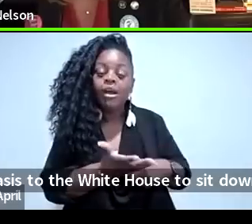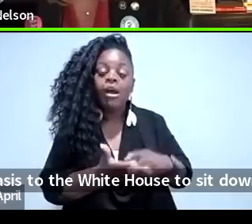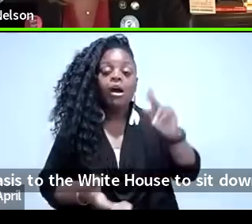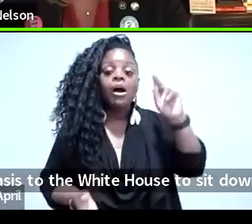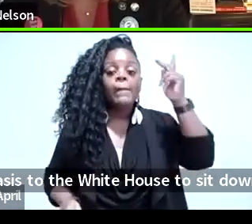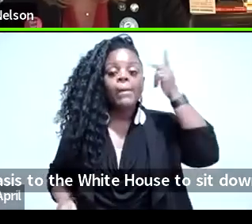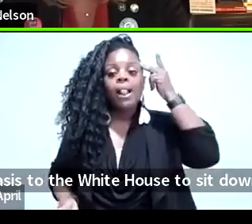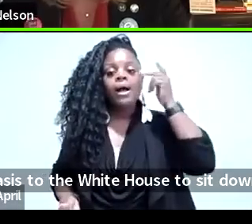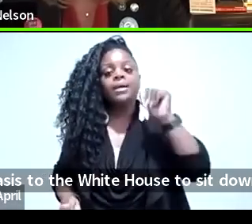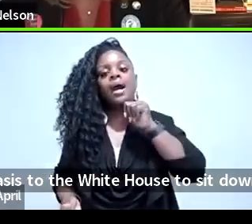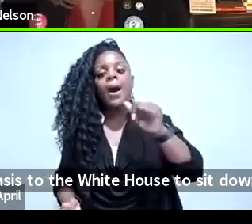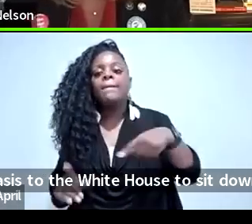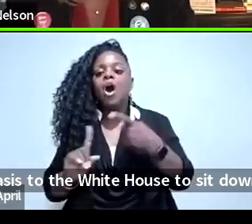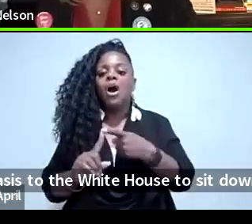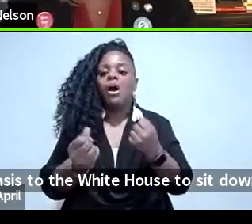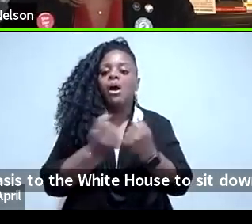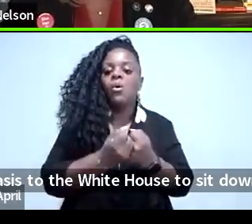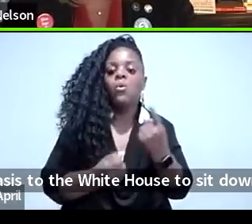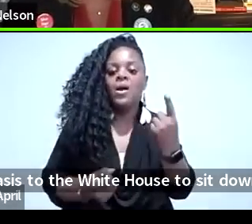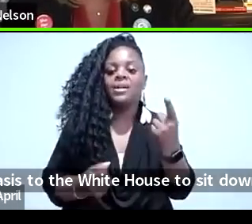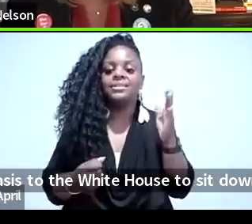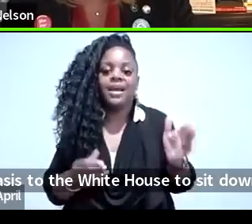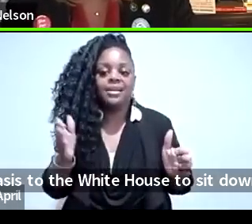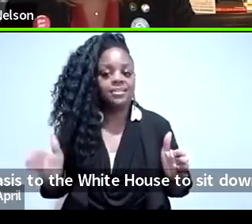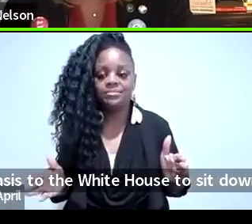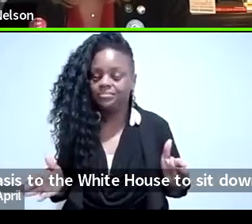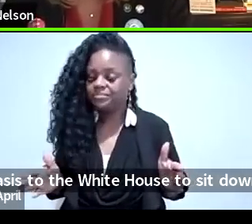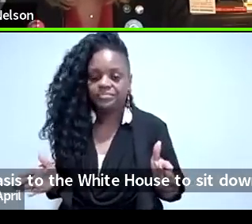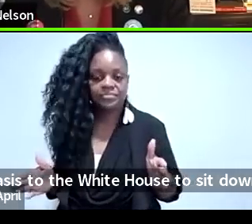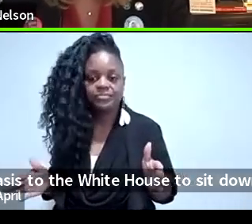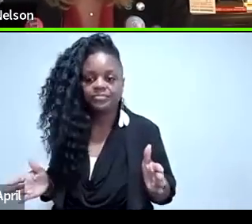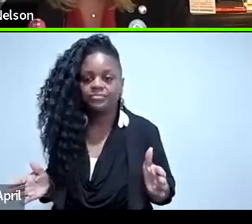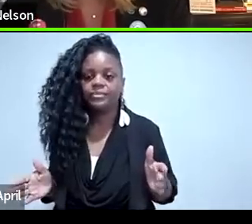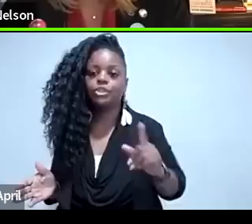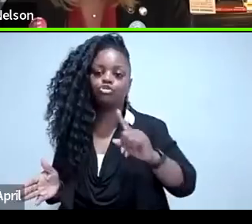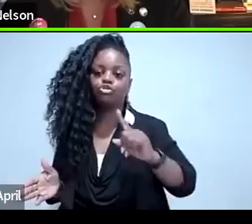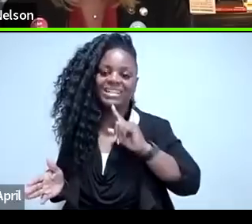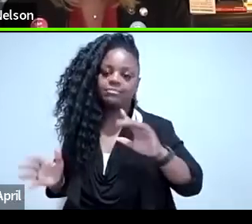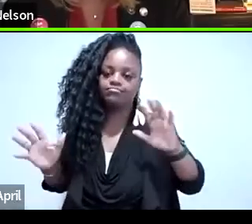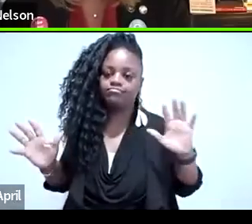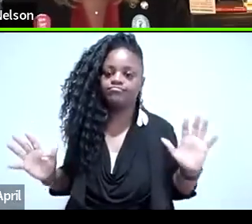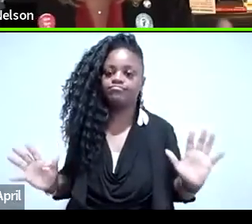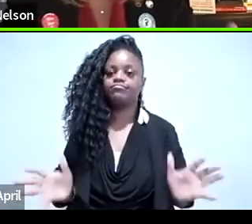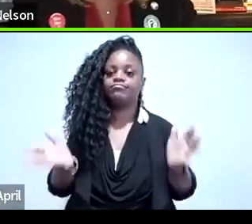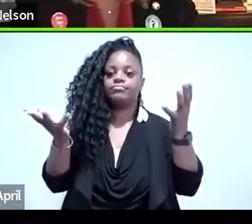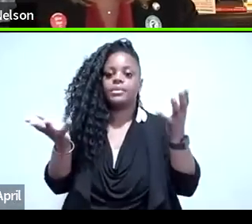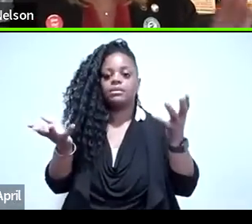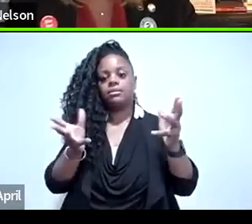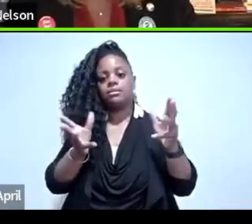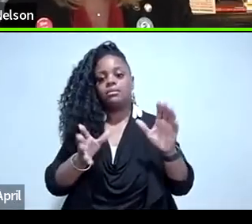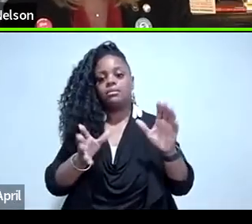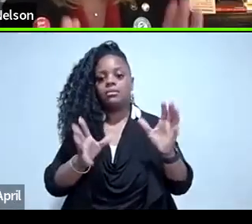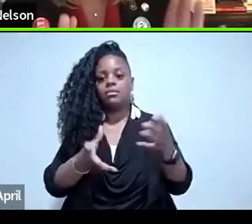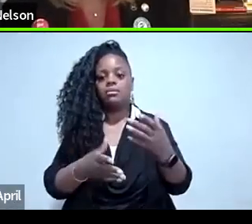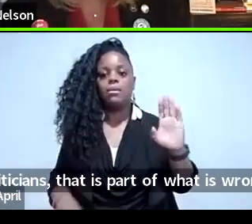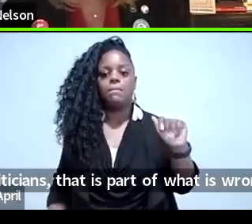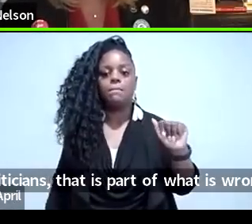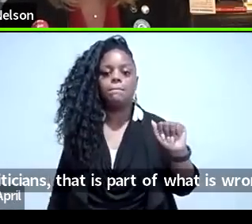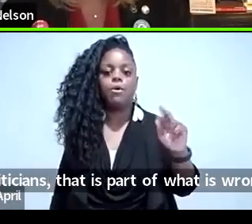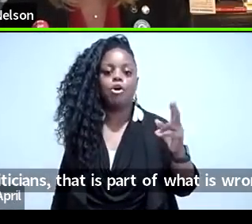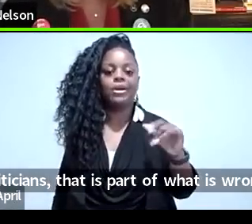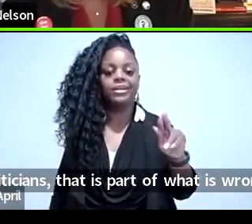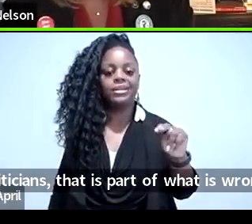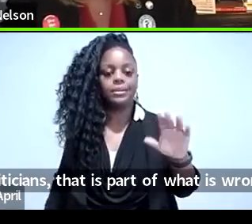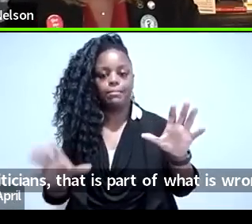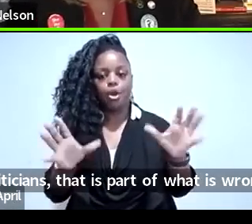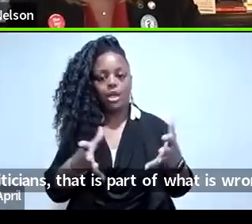collective bargaining in this country. And that is part of what's wrong in Washington. At the same time, we have to, and hear me